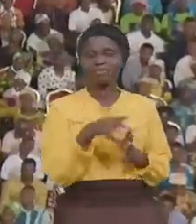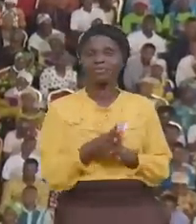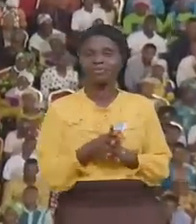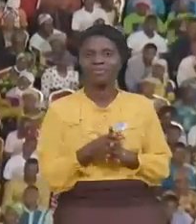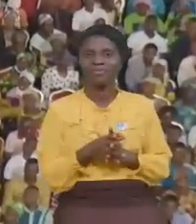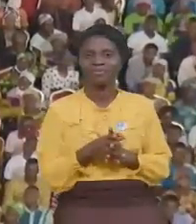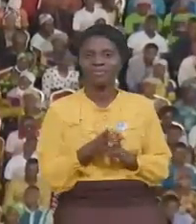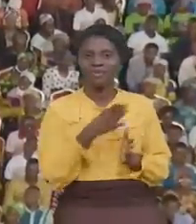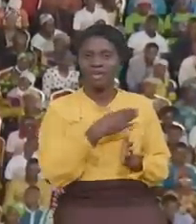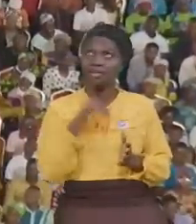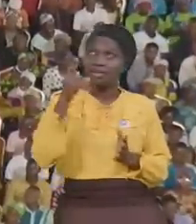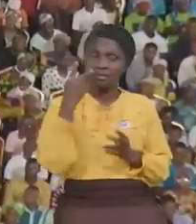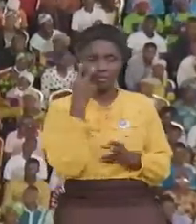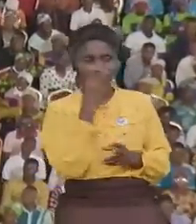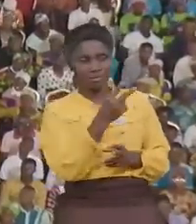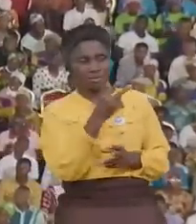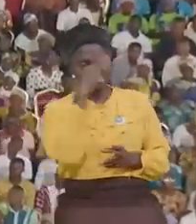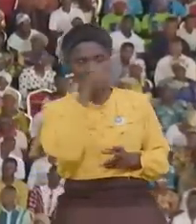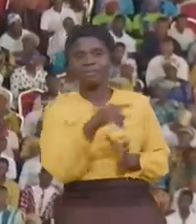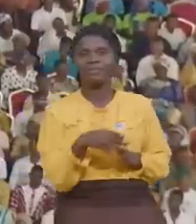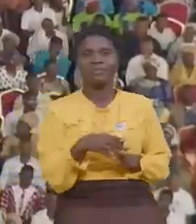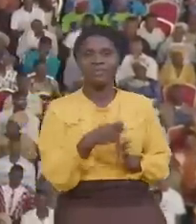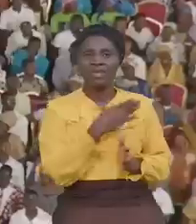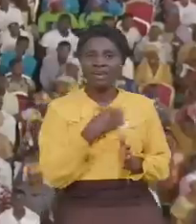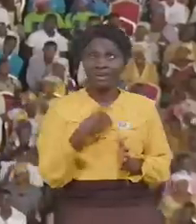And he saw him. And he sees you